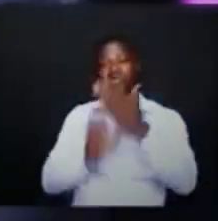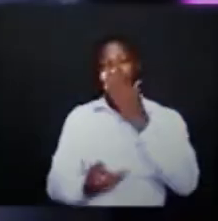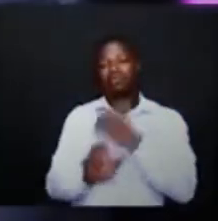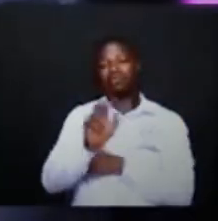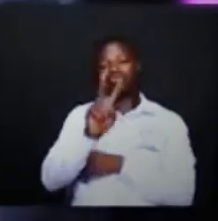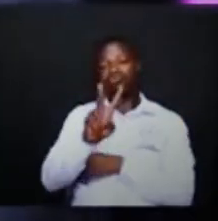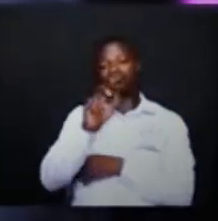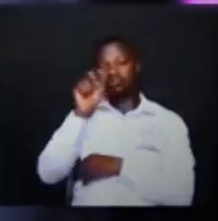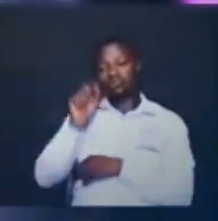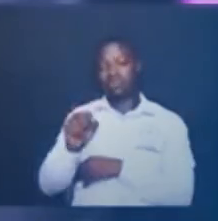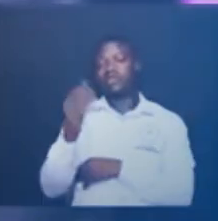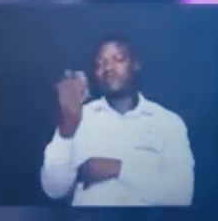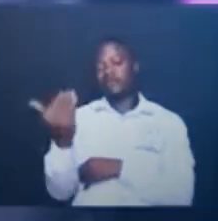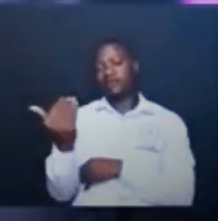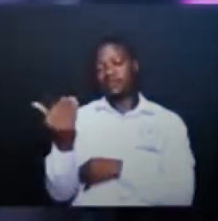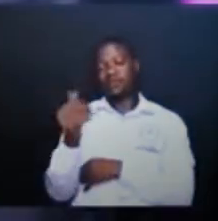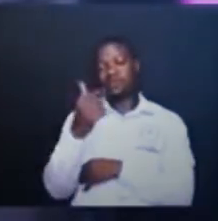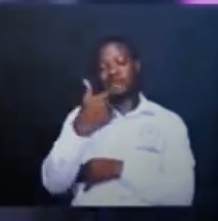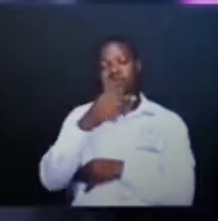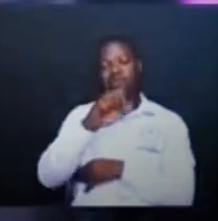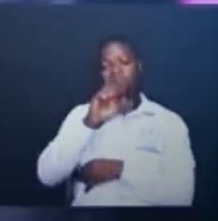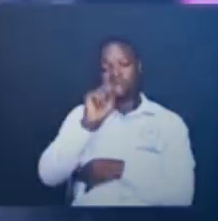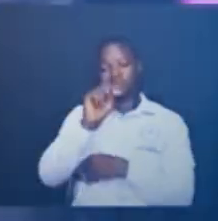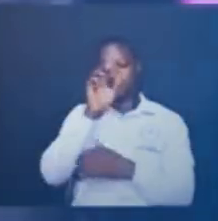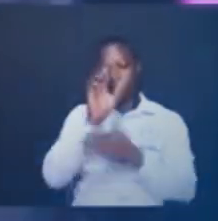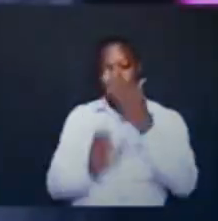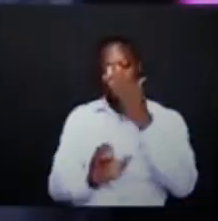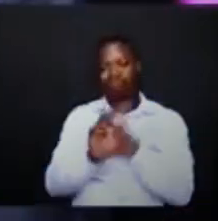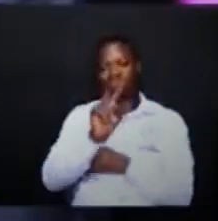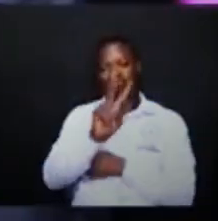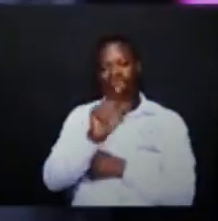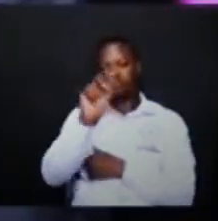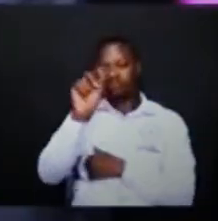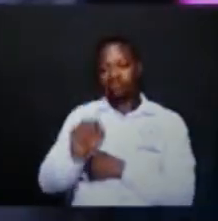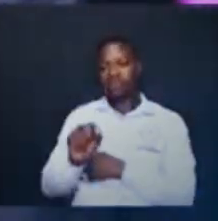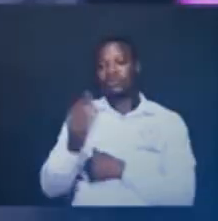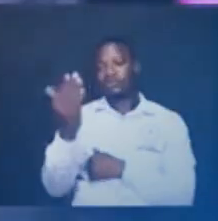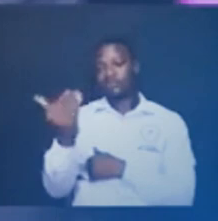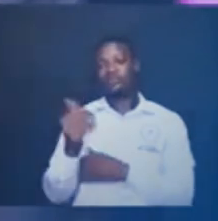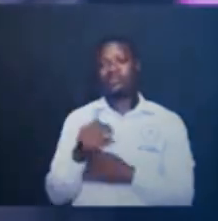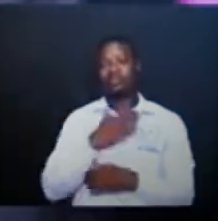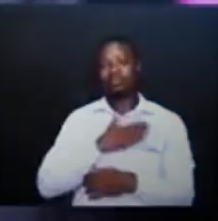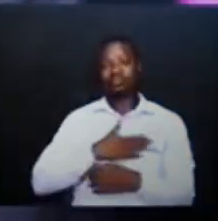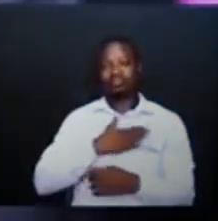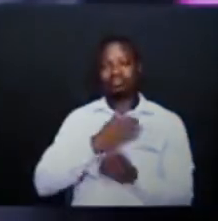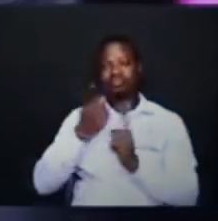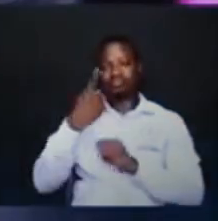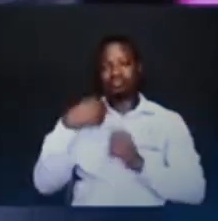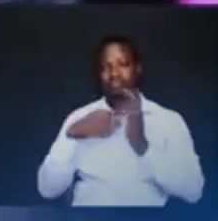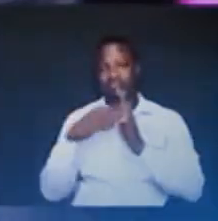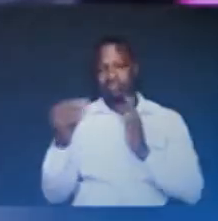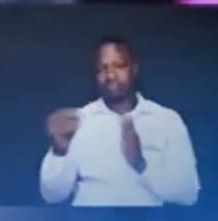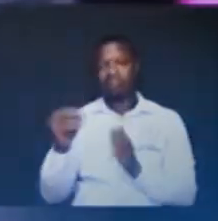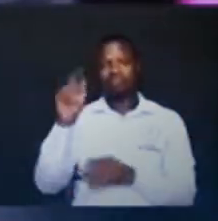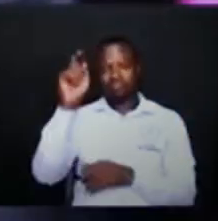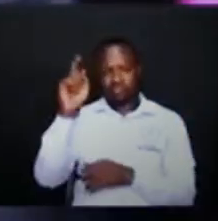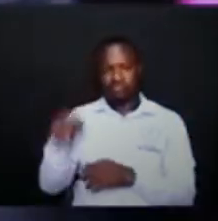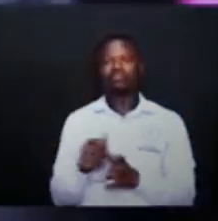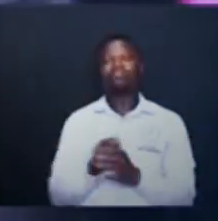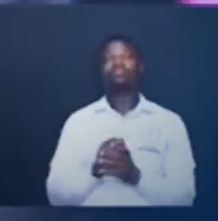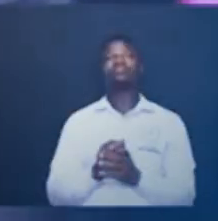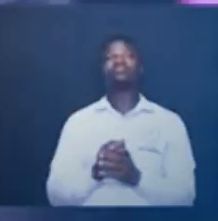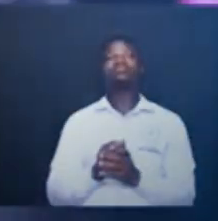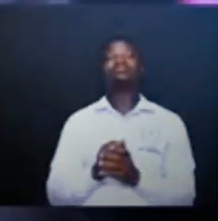Okay, can Moses Homa edikan etimienu enyimu dunum no. I want us to read this particular verse.